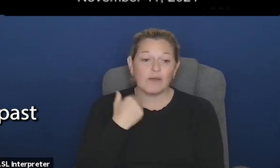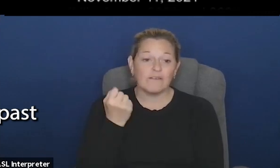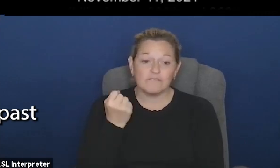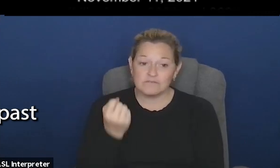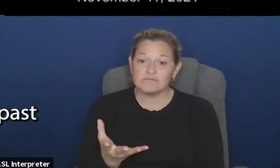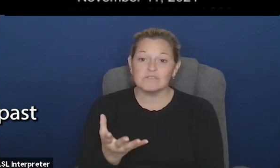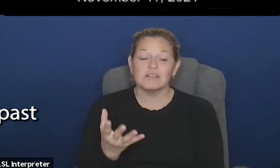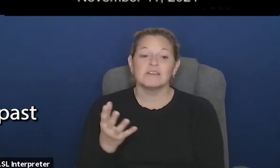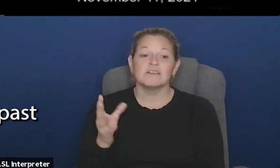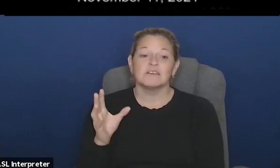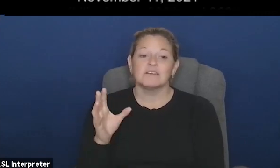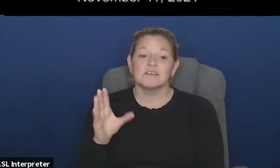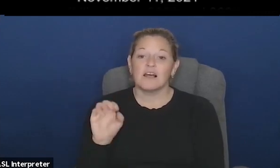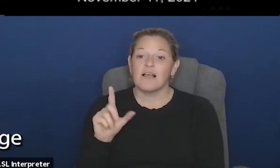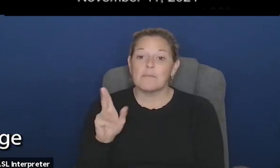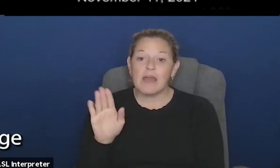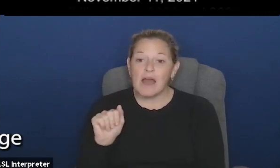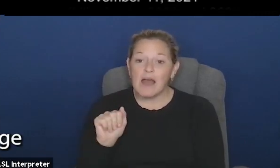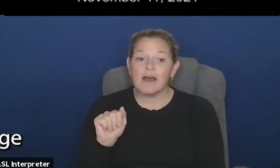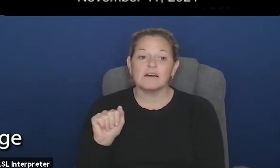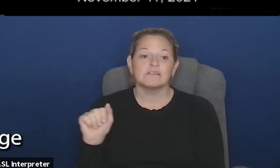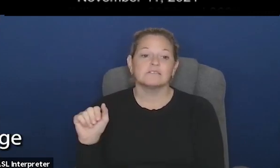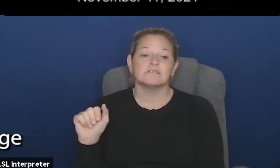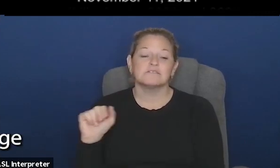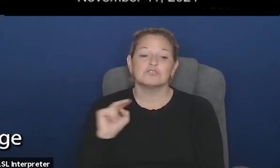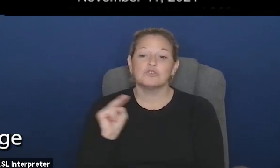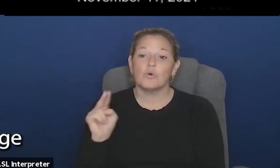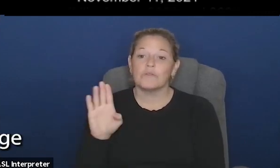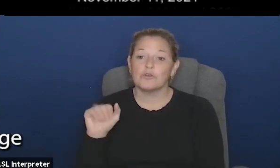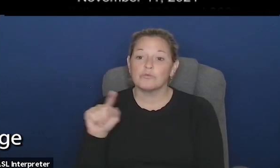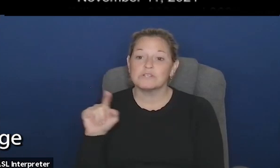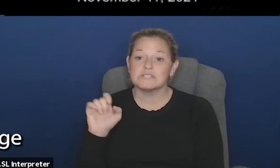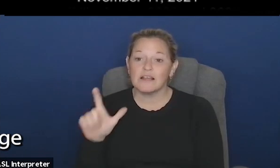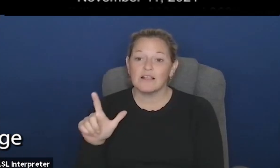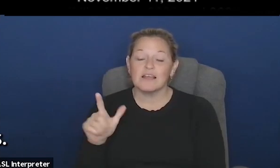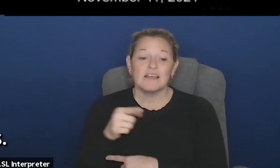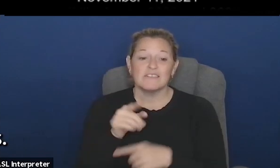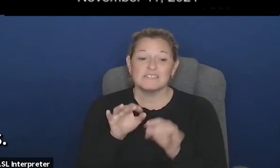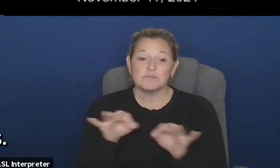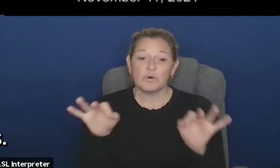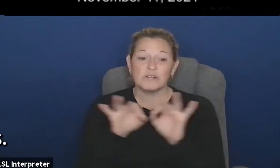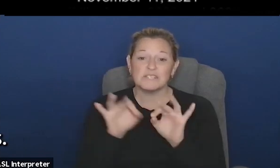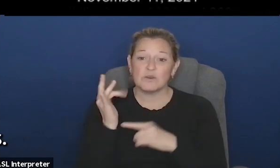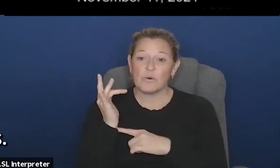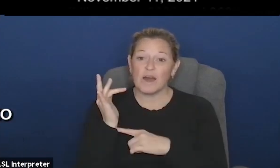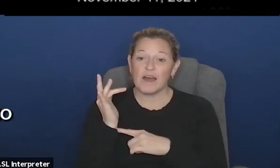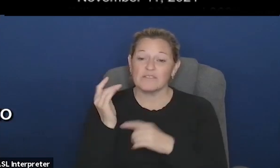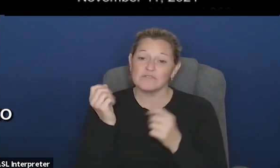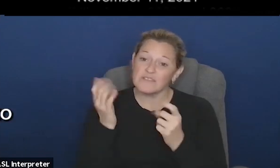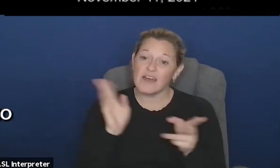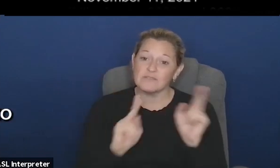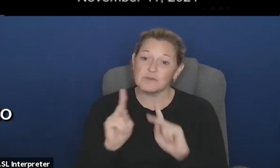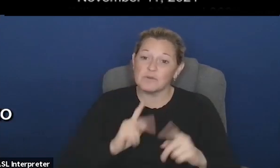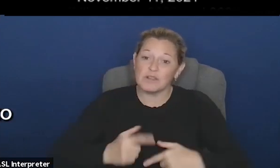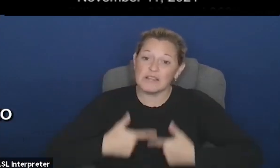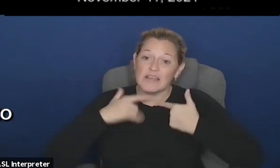past Bogota in Colombia. And this is very significant because it passes through many large population centers or capital cities. So these